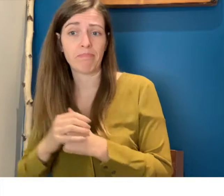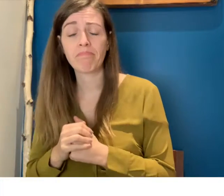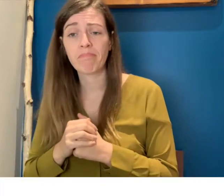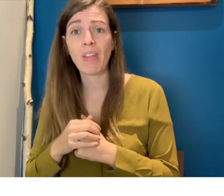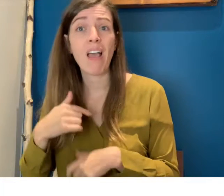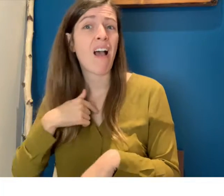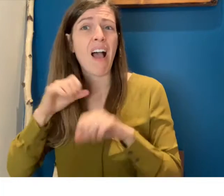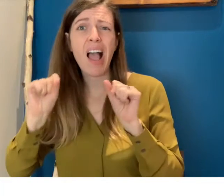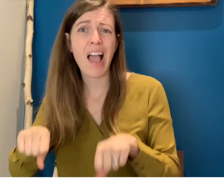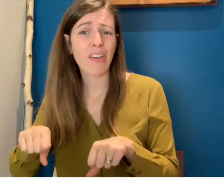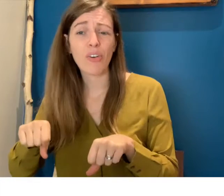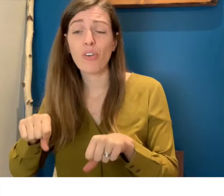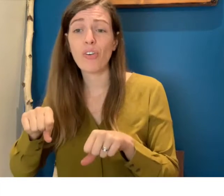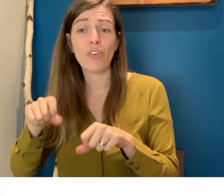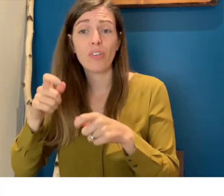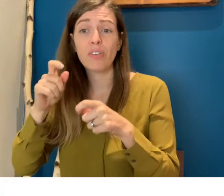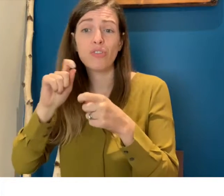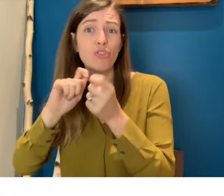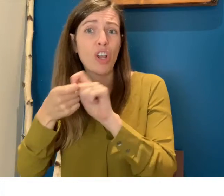equals mainstream.